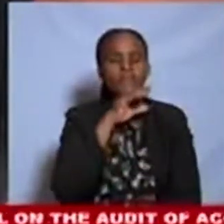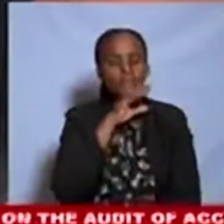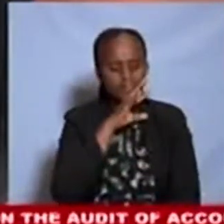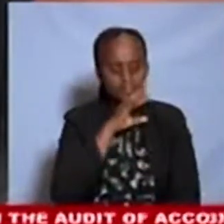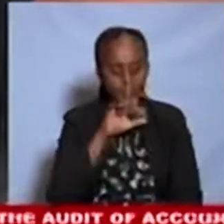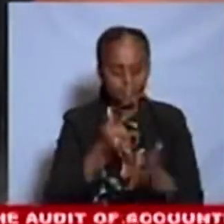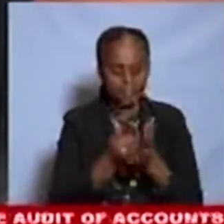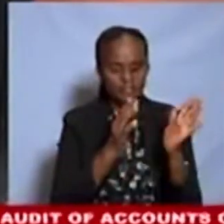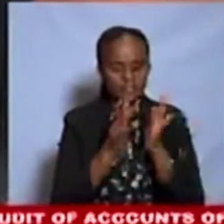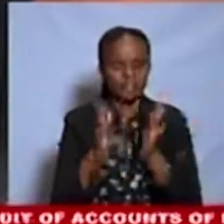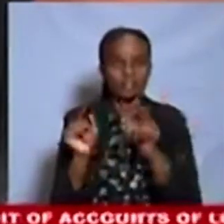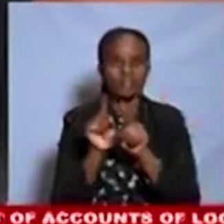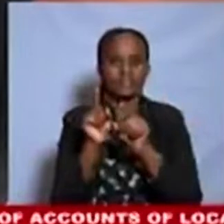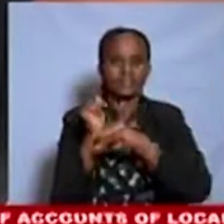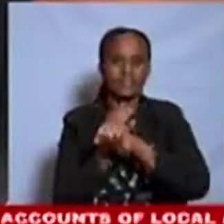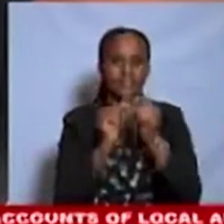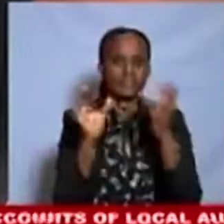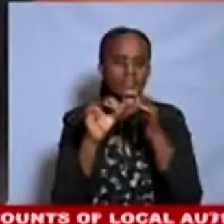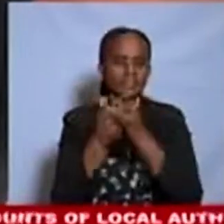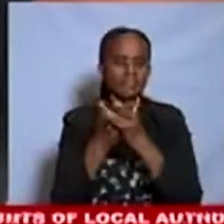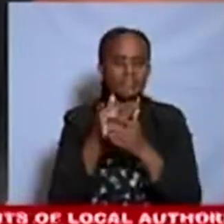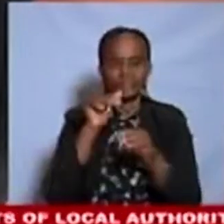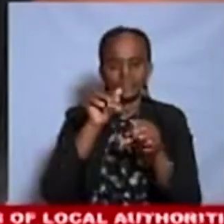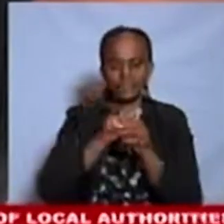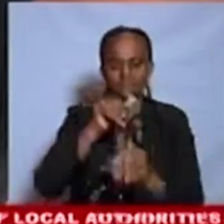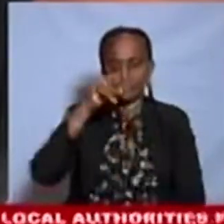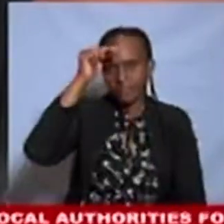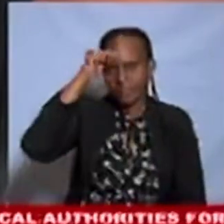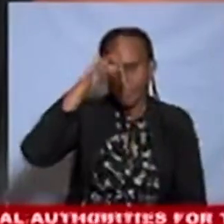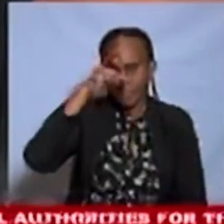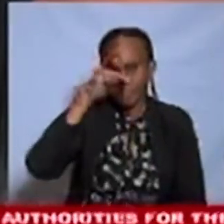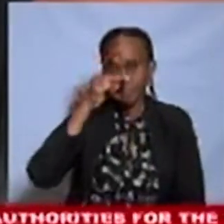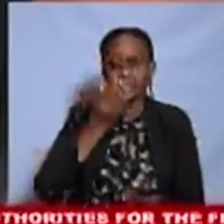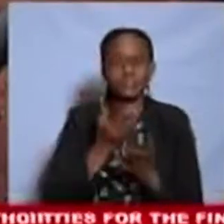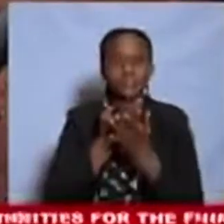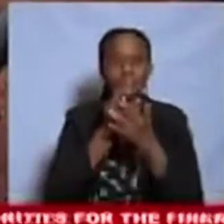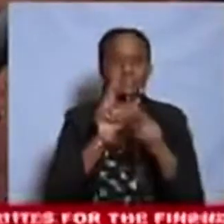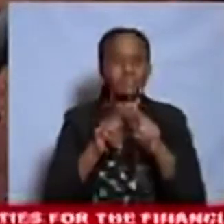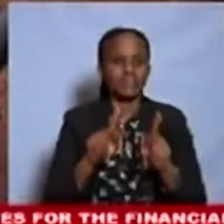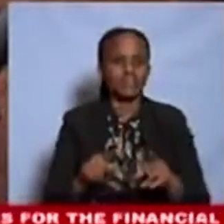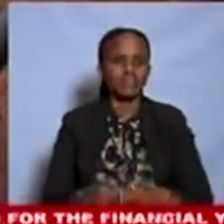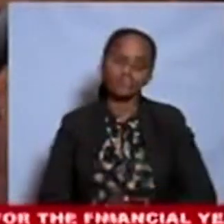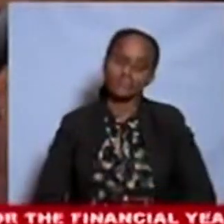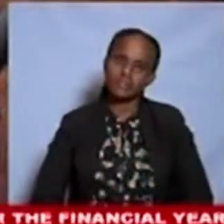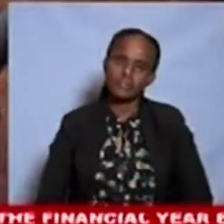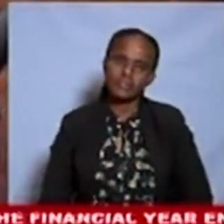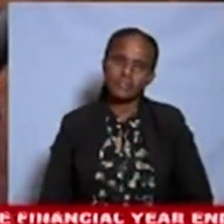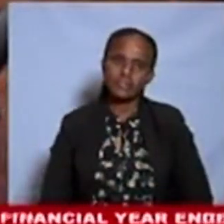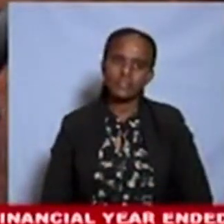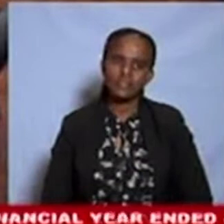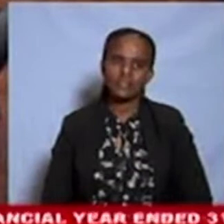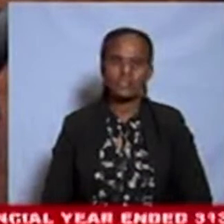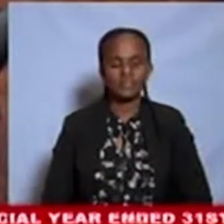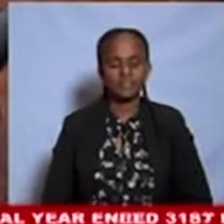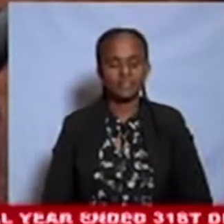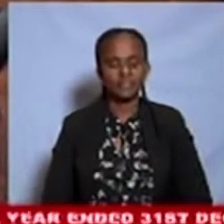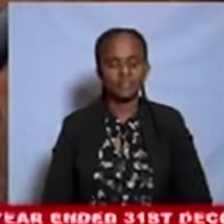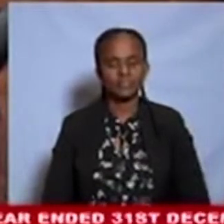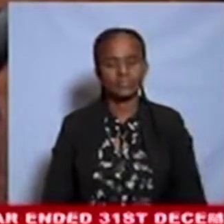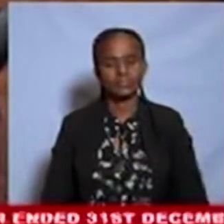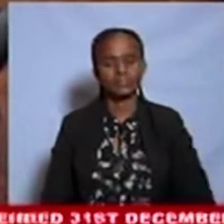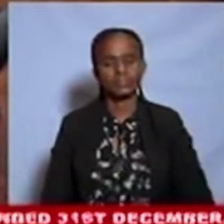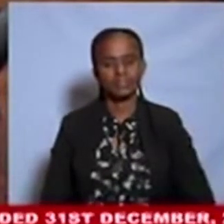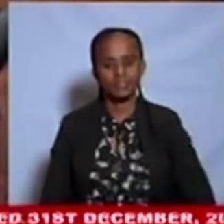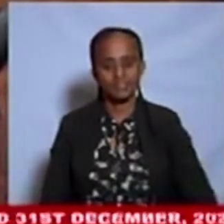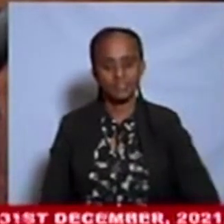do you intend to protect the community of Namwara? I submit, Chair. Yeah, another question? Yes, Chair.